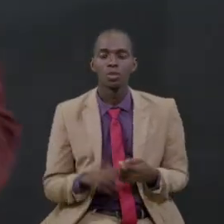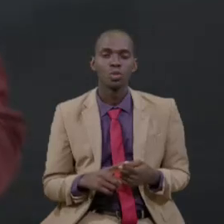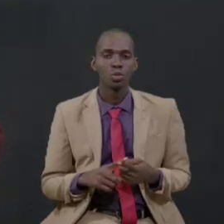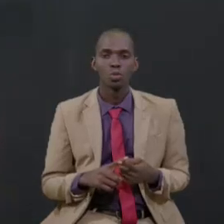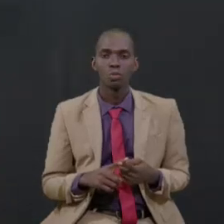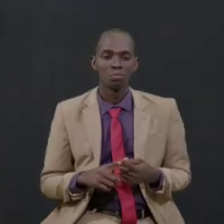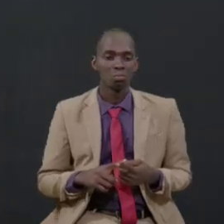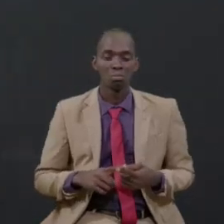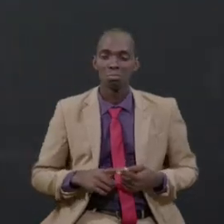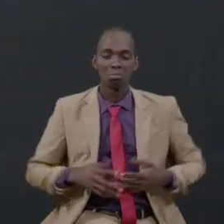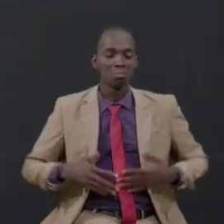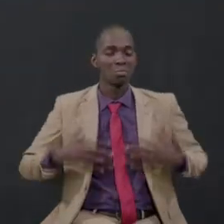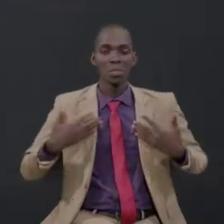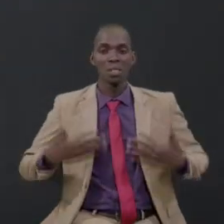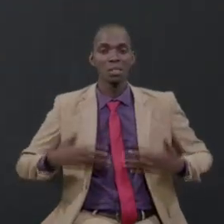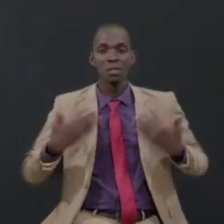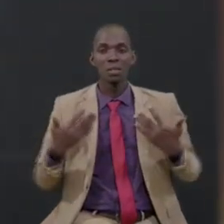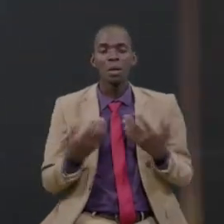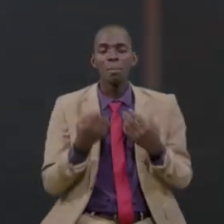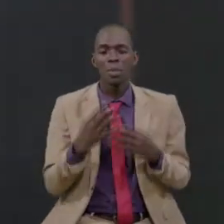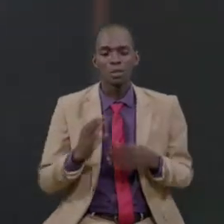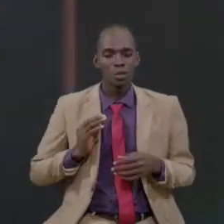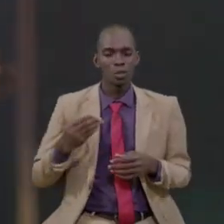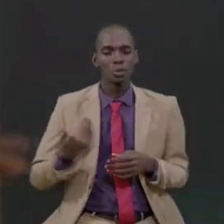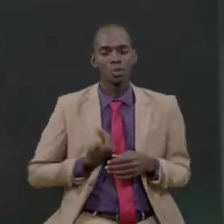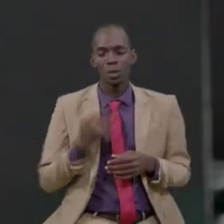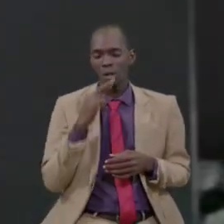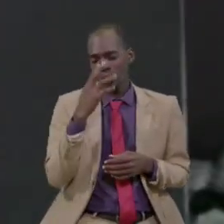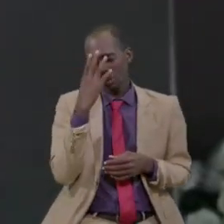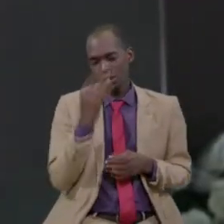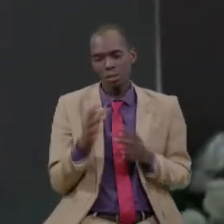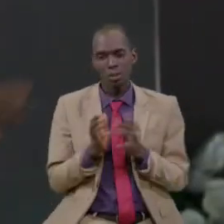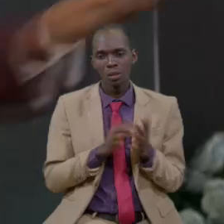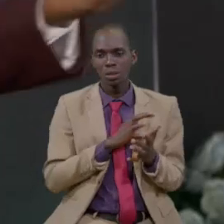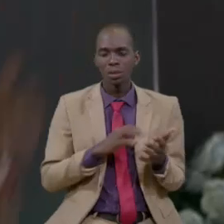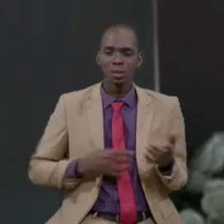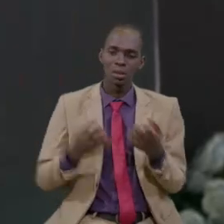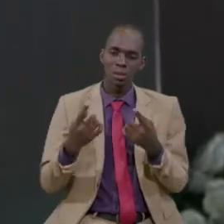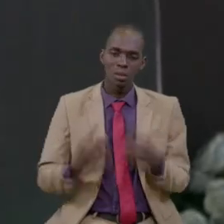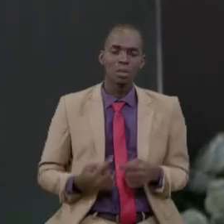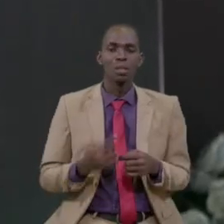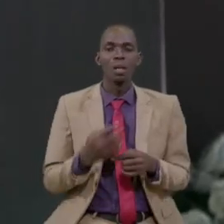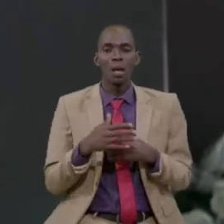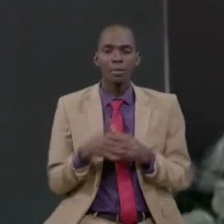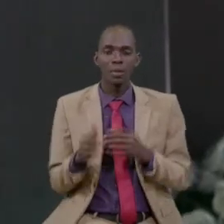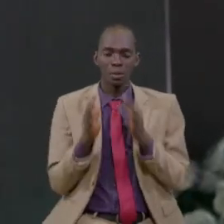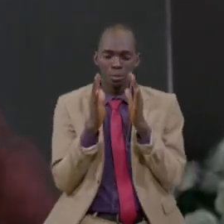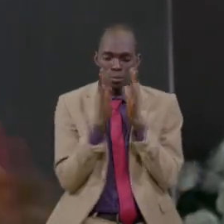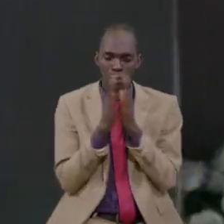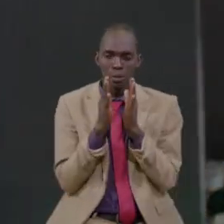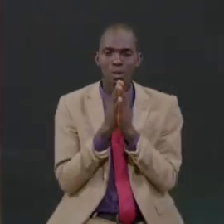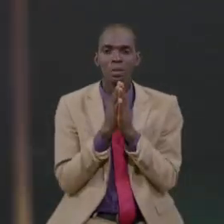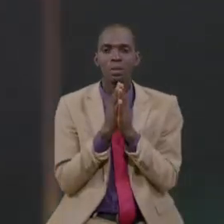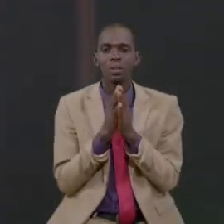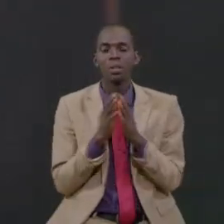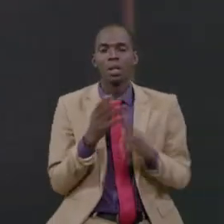souls are sleeping. And Jesus came after they had prayed in the Mount of Gethsemane, and